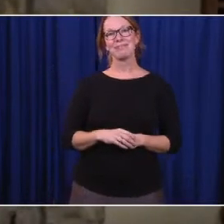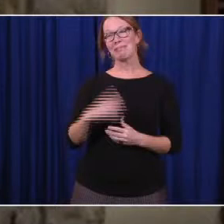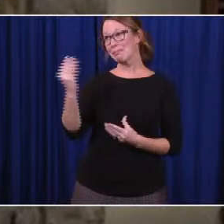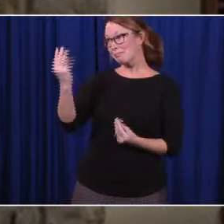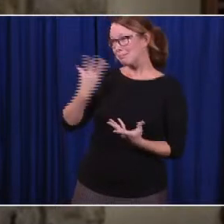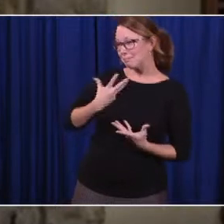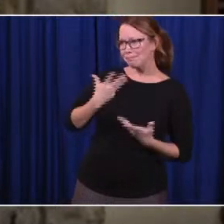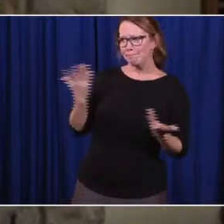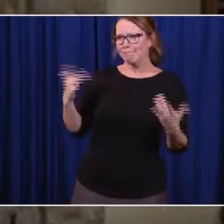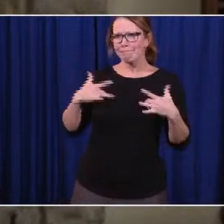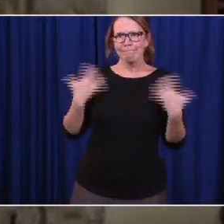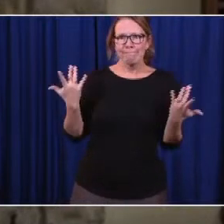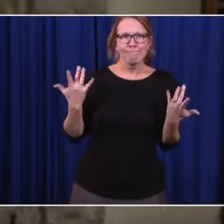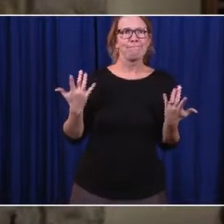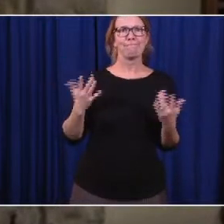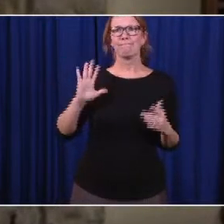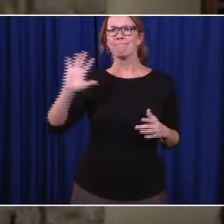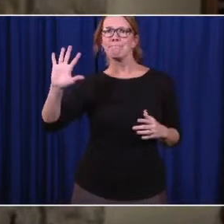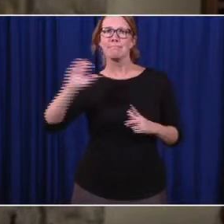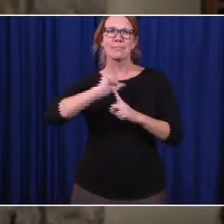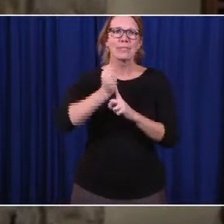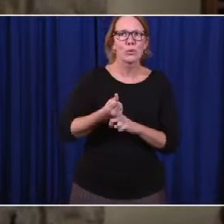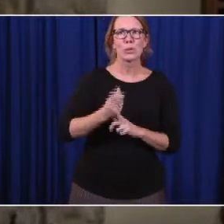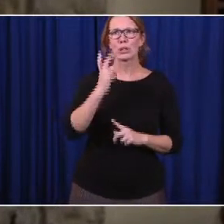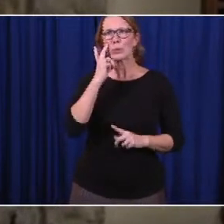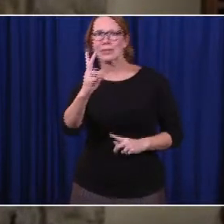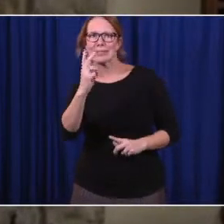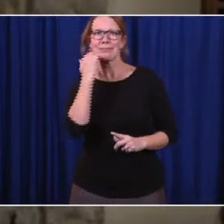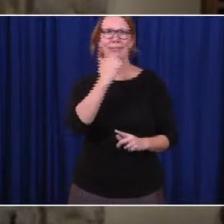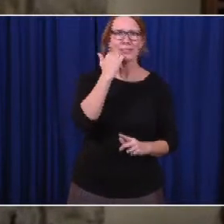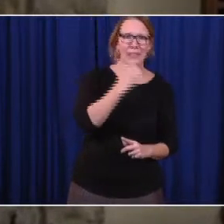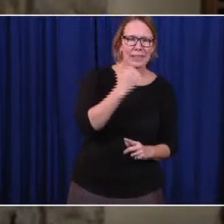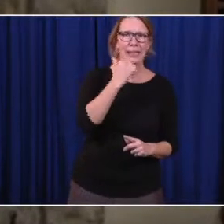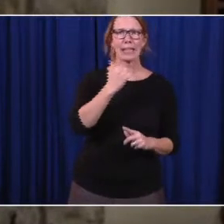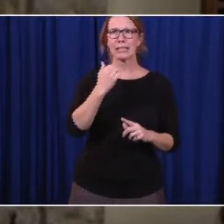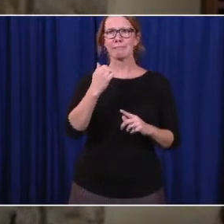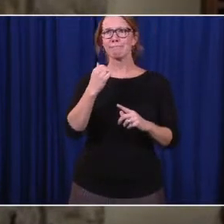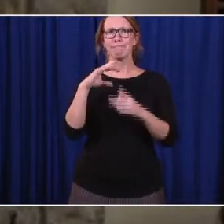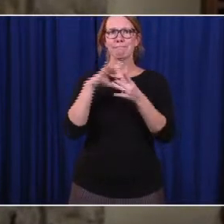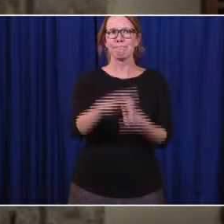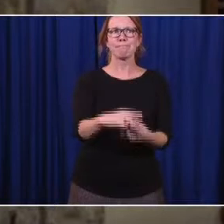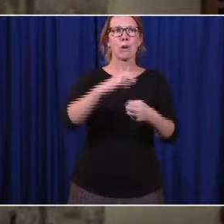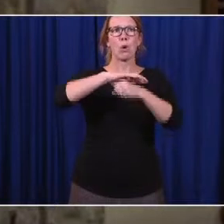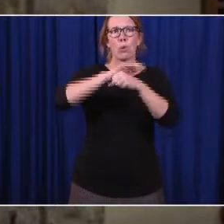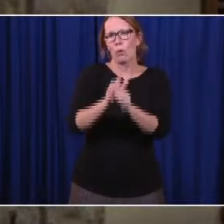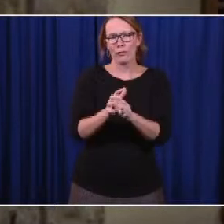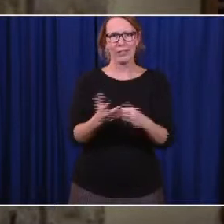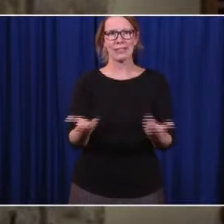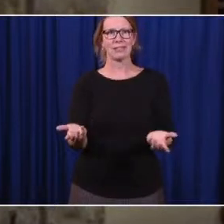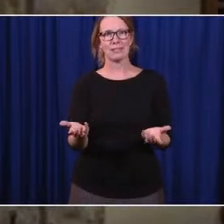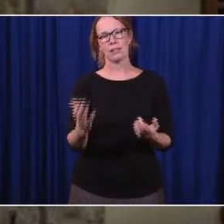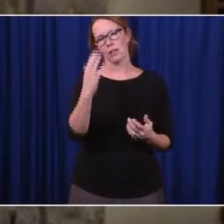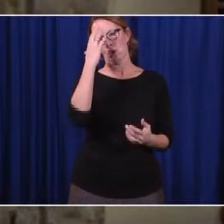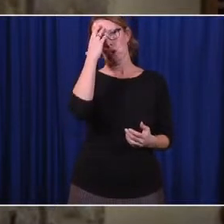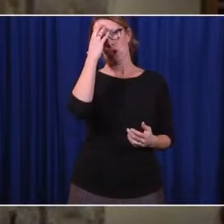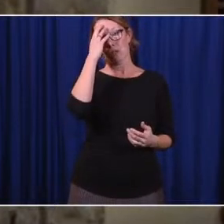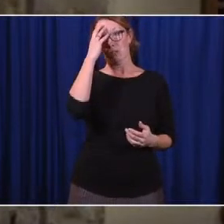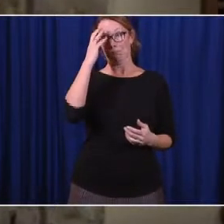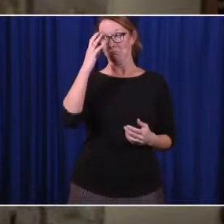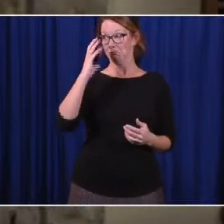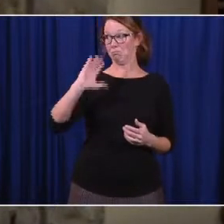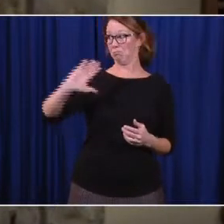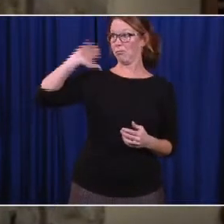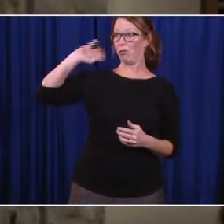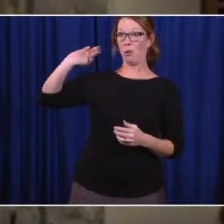you're seeing every day in regard to the COVID. Again, not something that before March you were